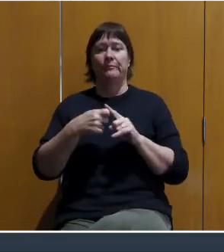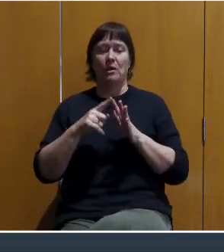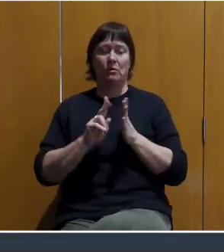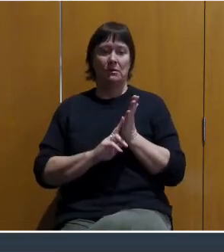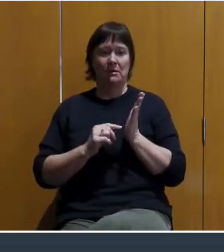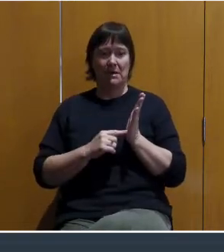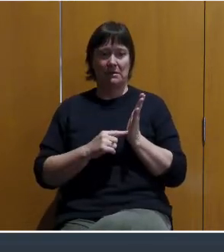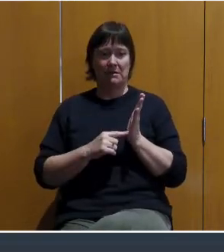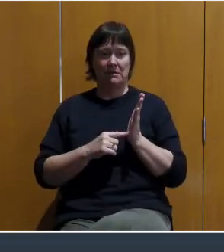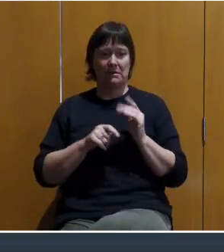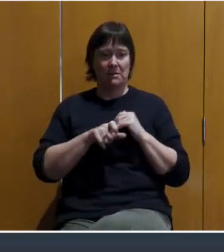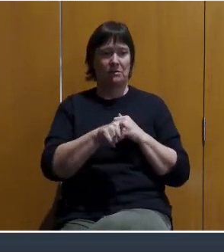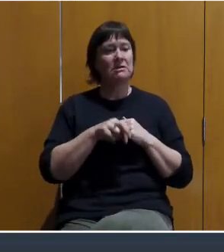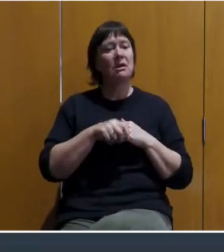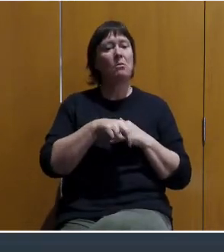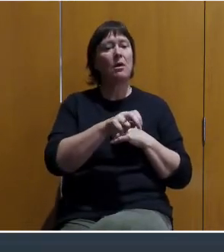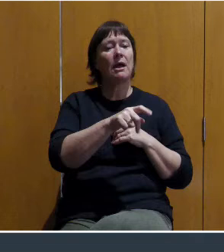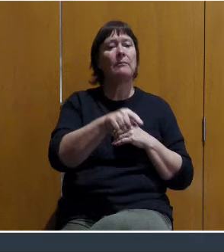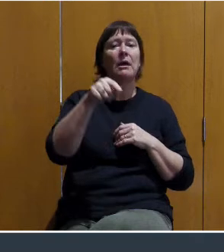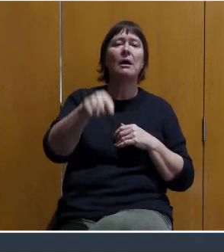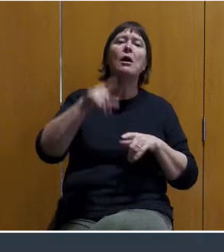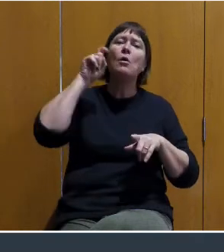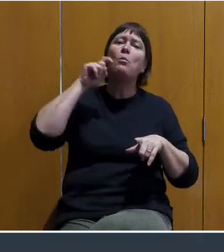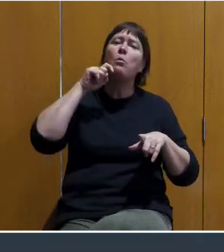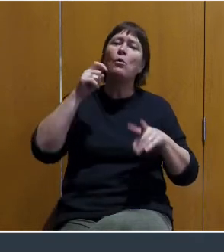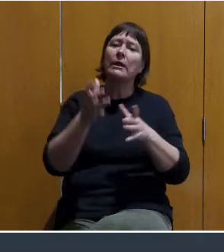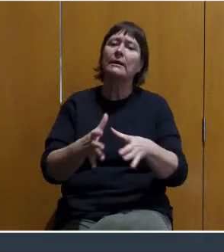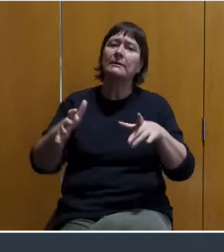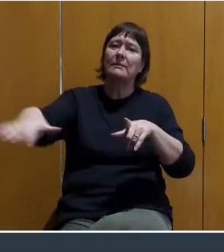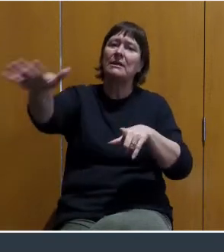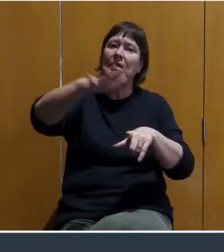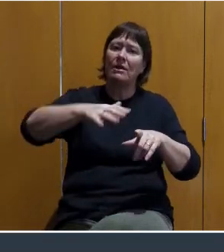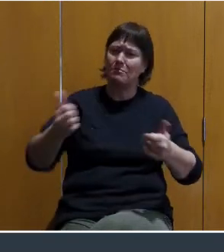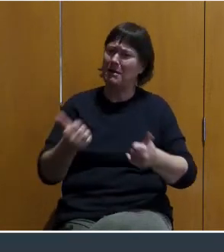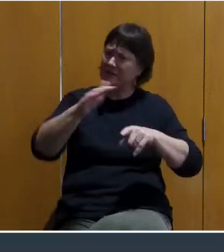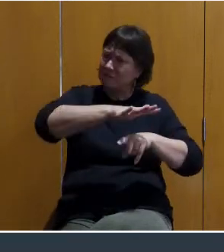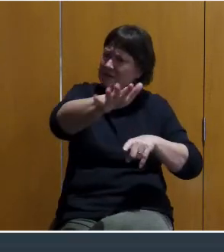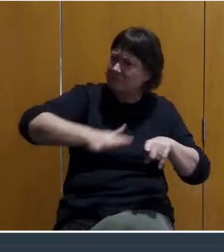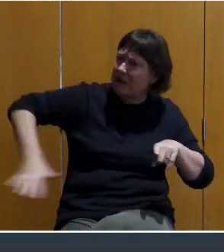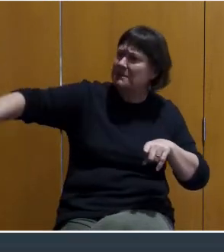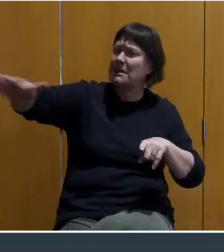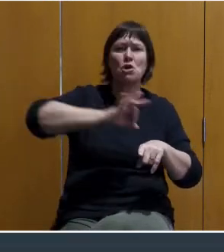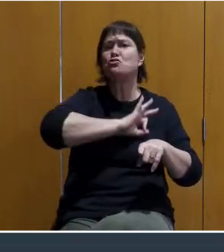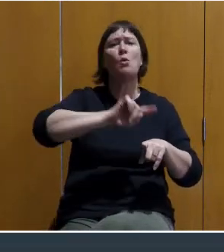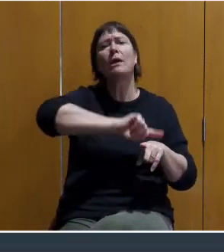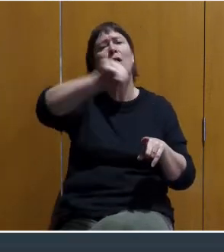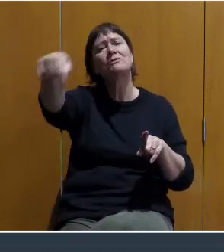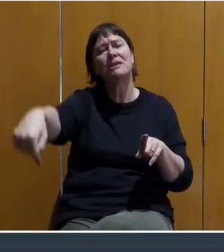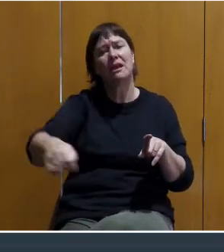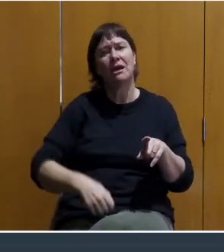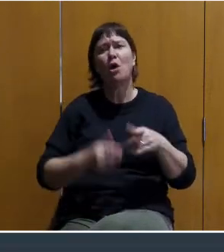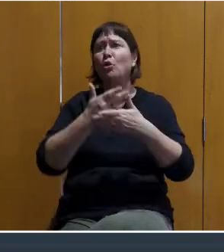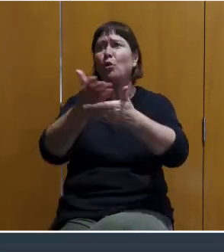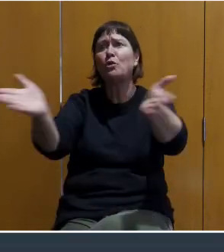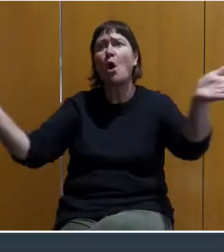is huge open areas, which is the water containment area. They don't go near it. No one plays in it. No one goes near it. Huge